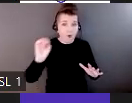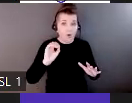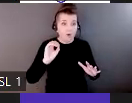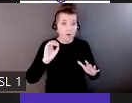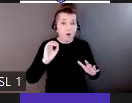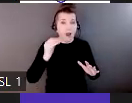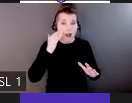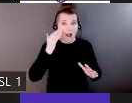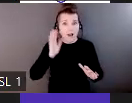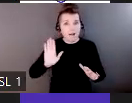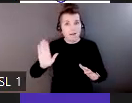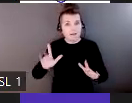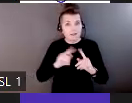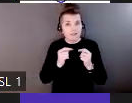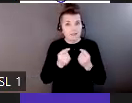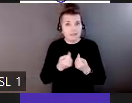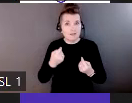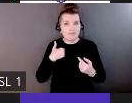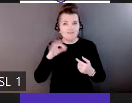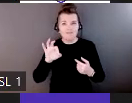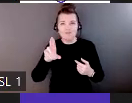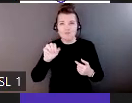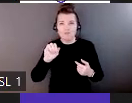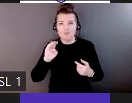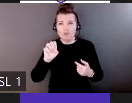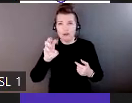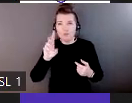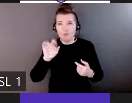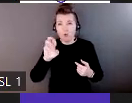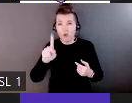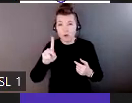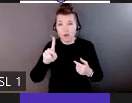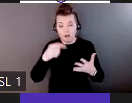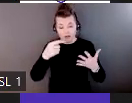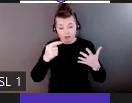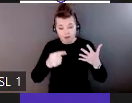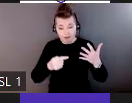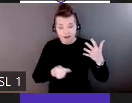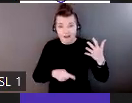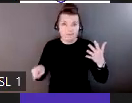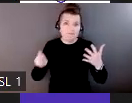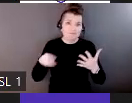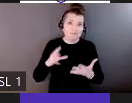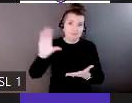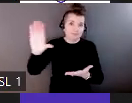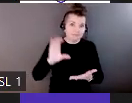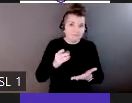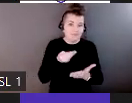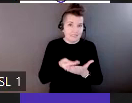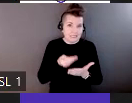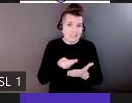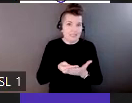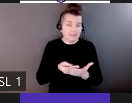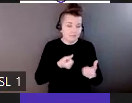for Ontario. Is there significant growth in funding, which could be a way to better support our seniors in the community.